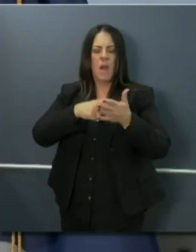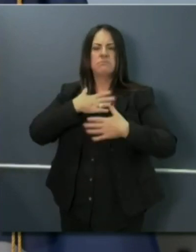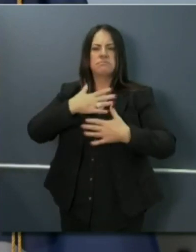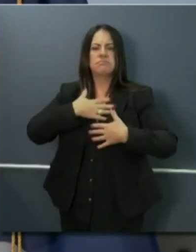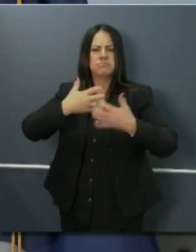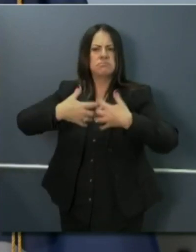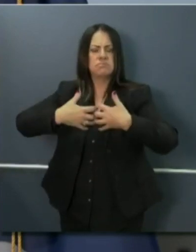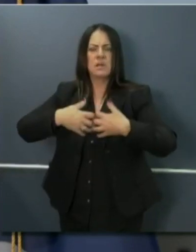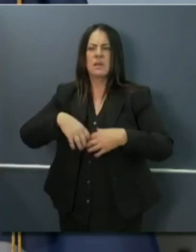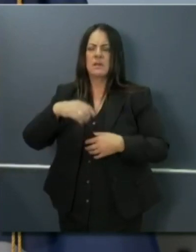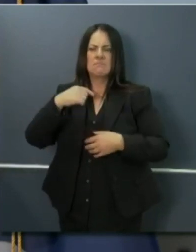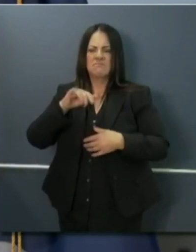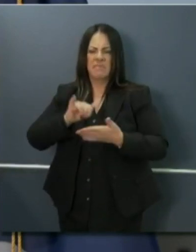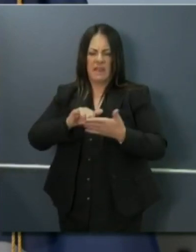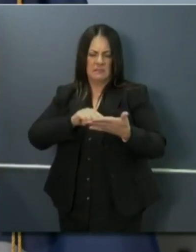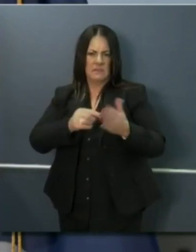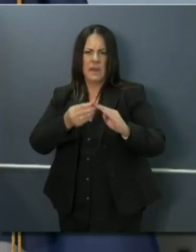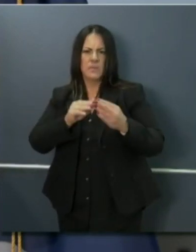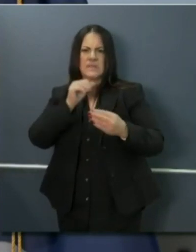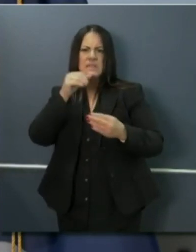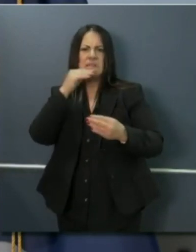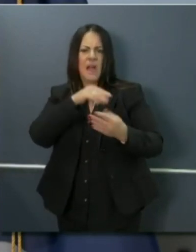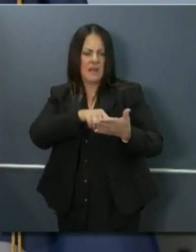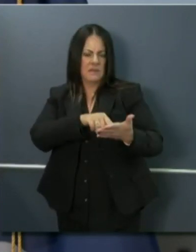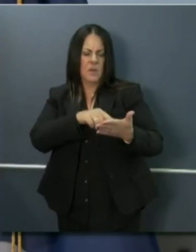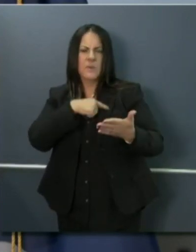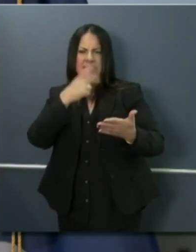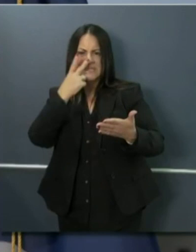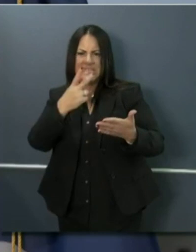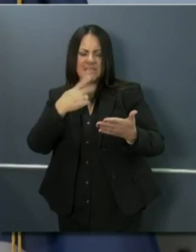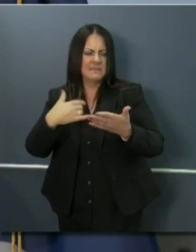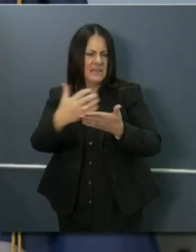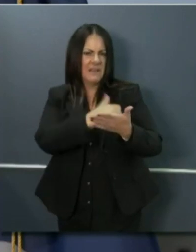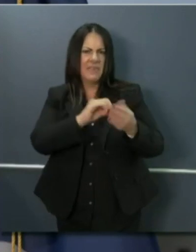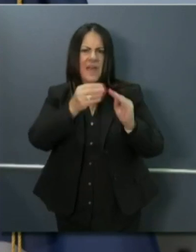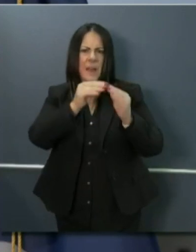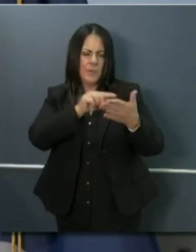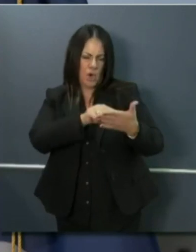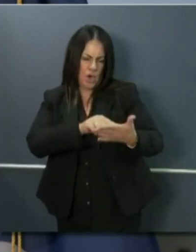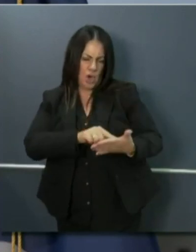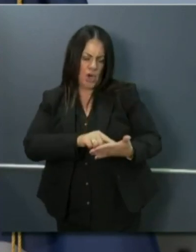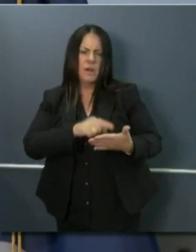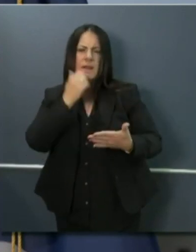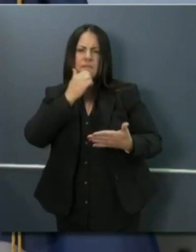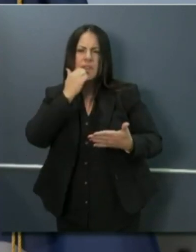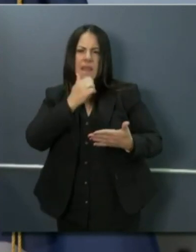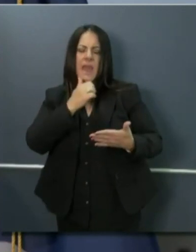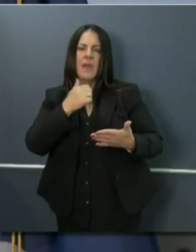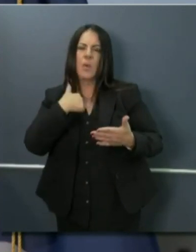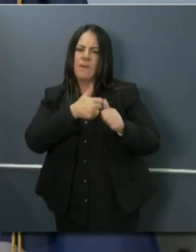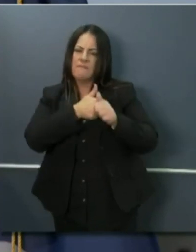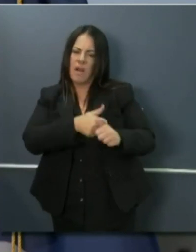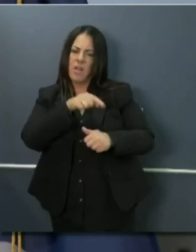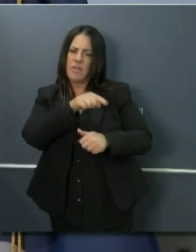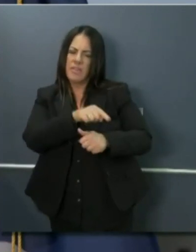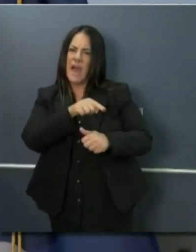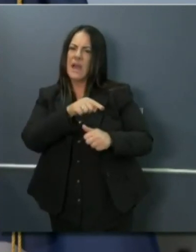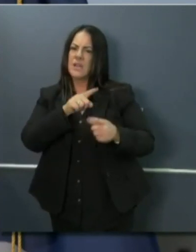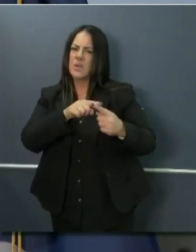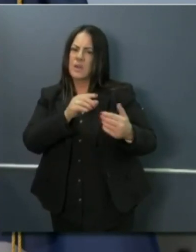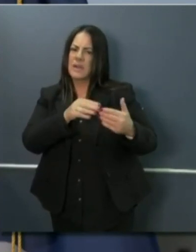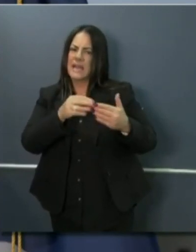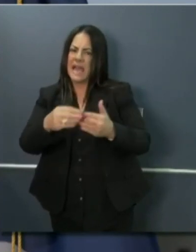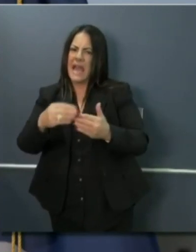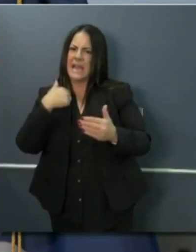those numbers on a daily basis with all of our healthcare partners, and we believe that will continue to guide us on this road that we've been